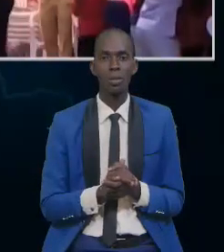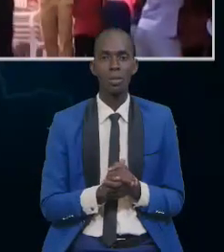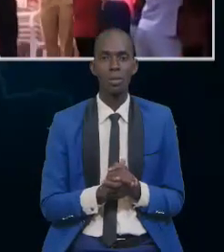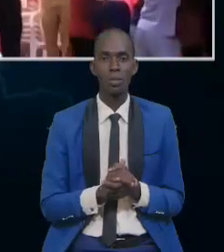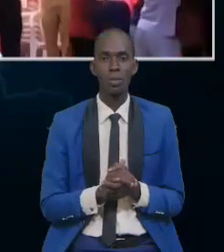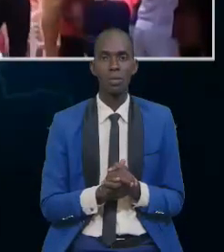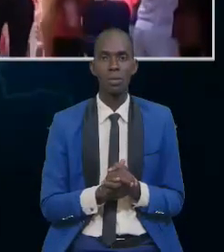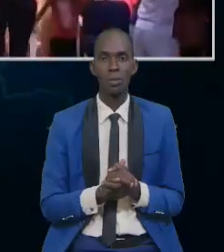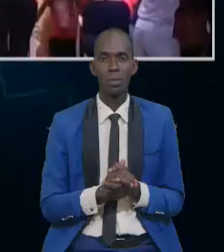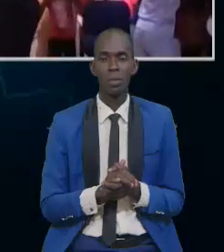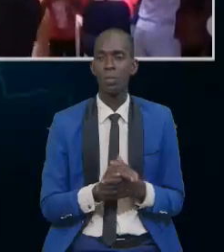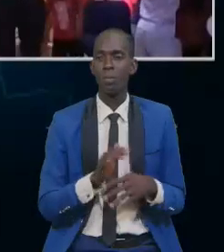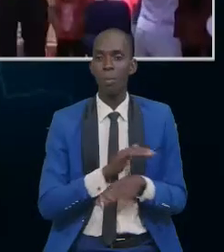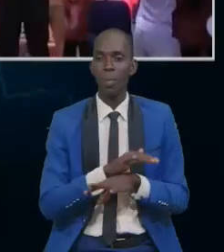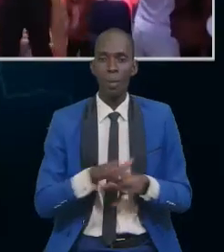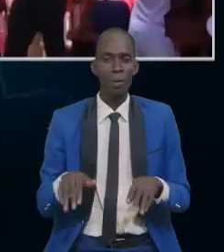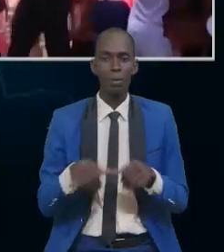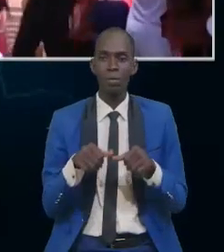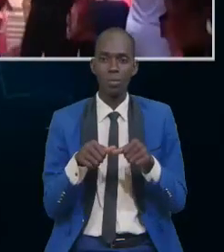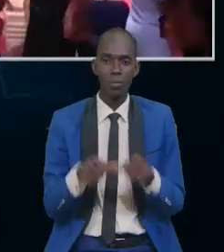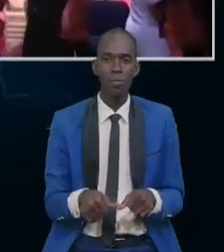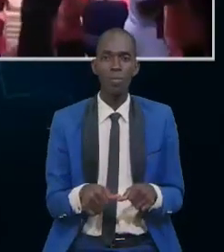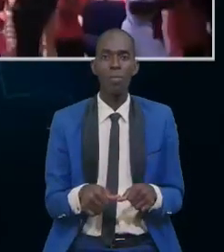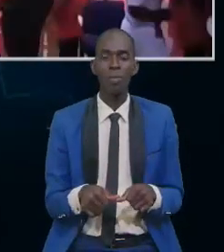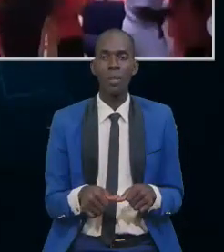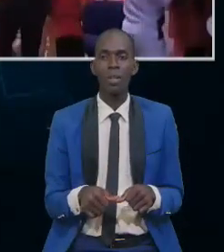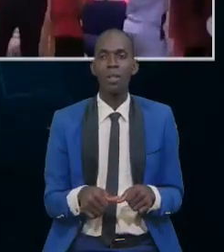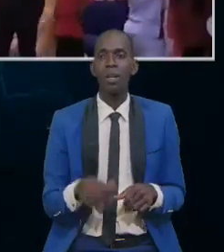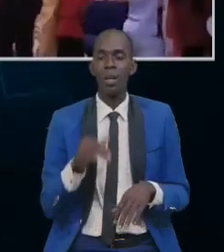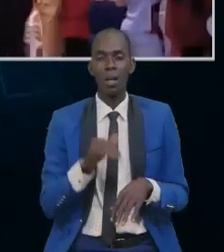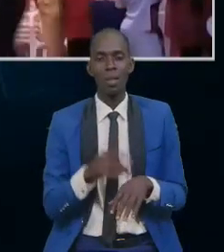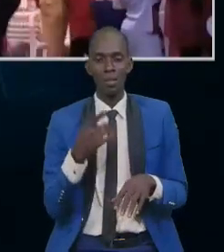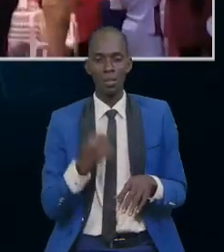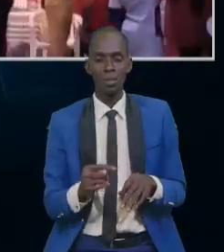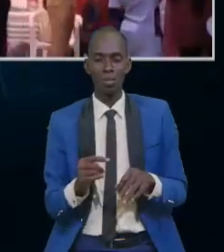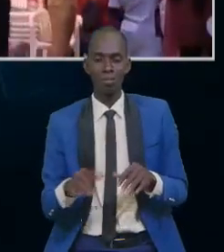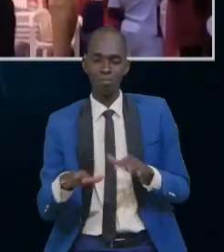Don't stay at the superficial surface.